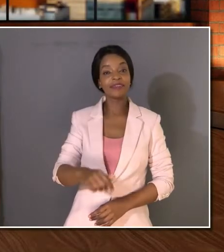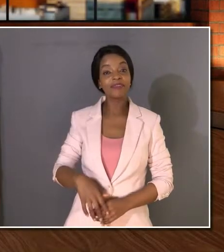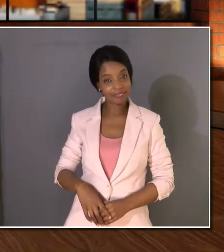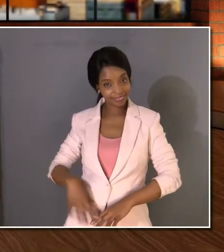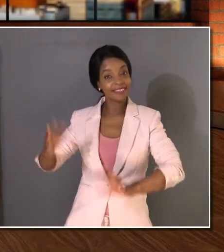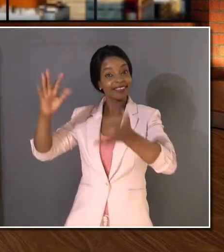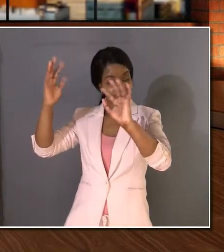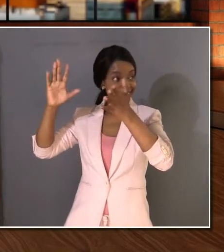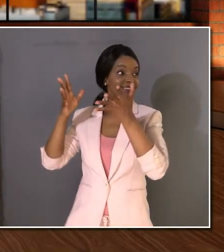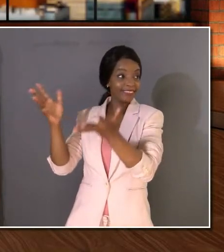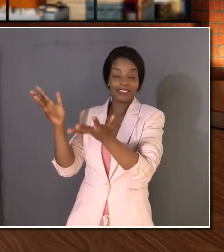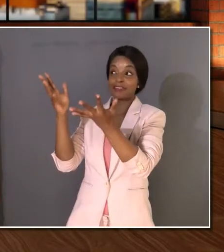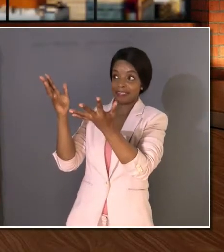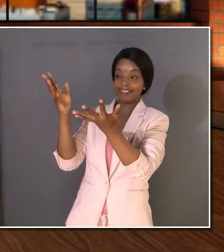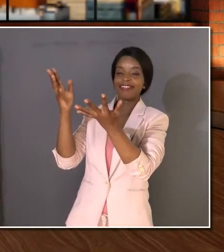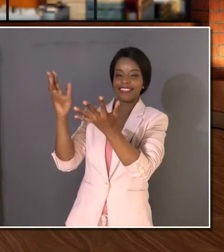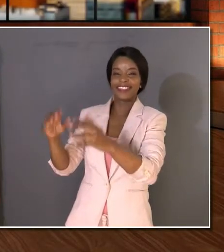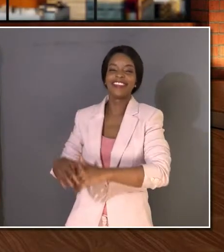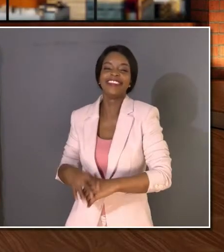There he is.